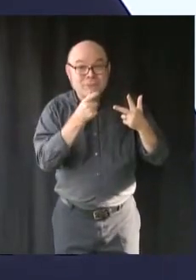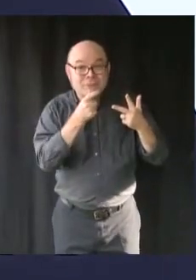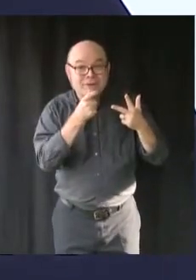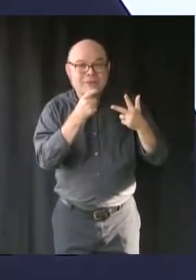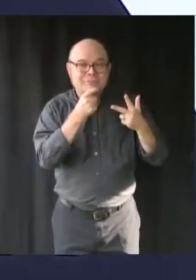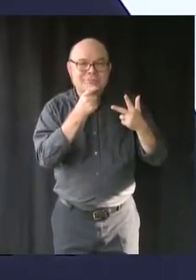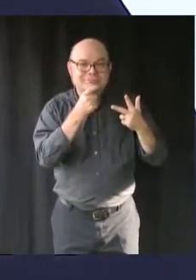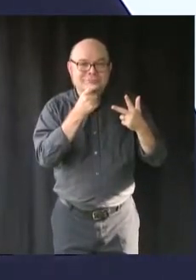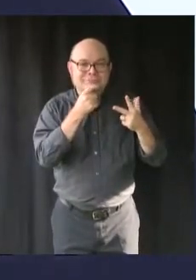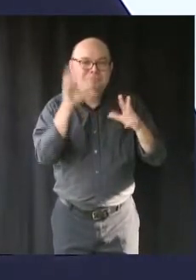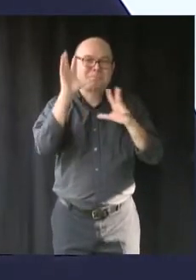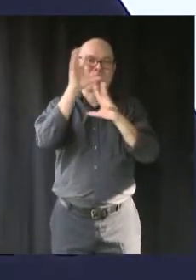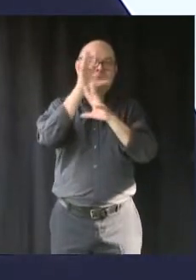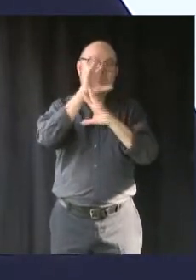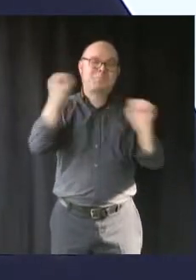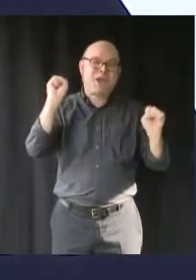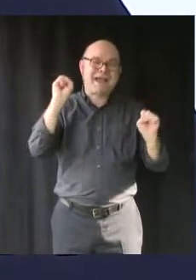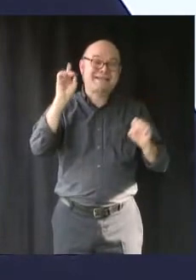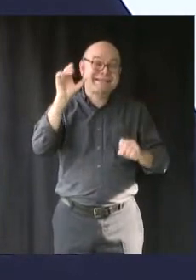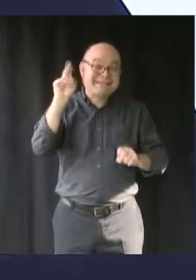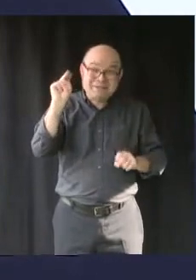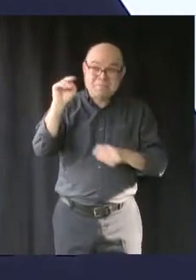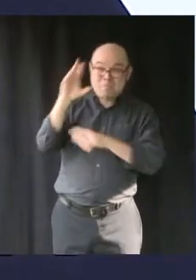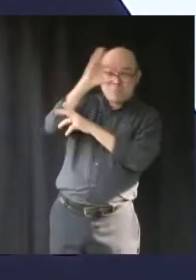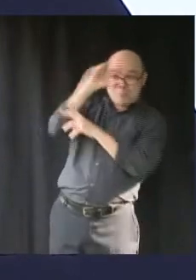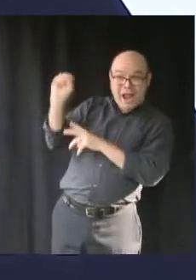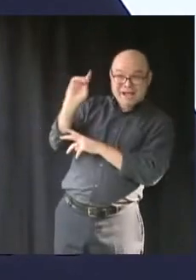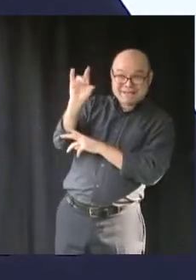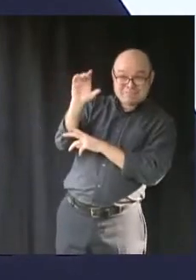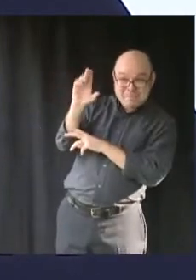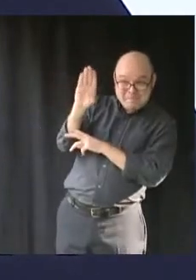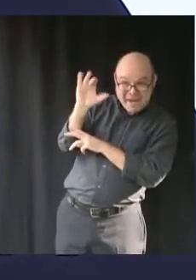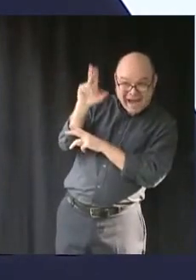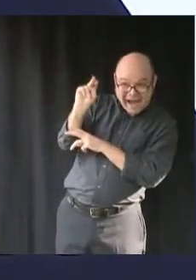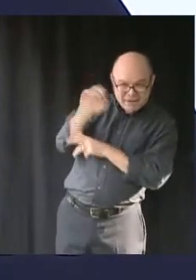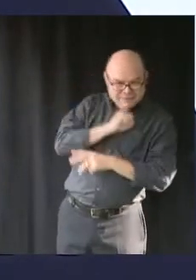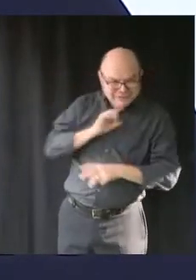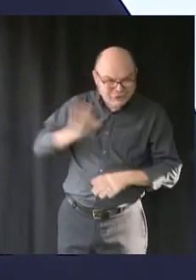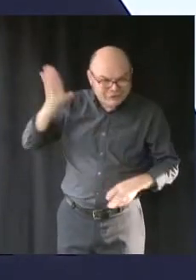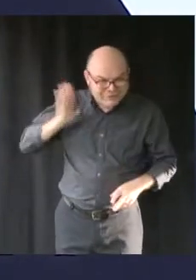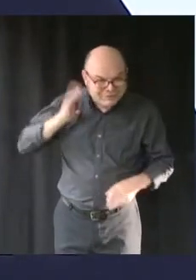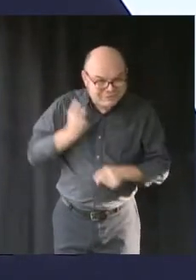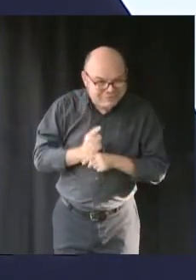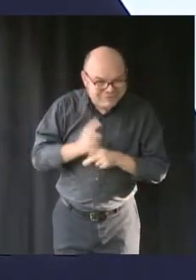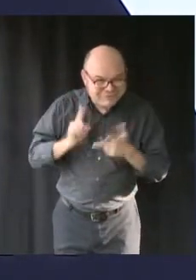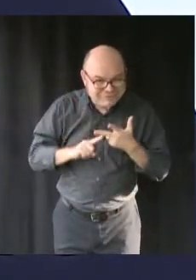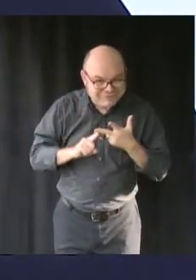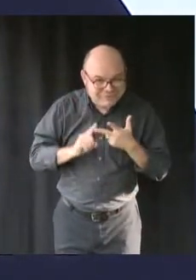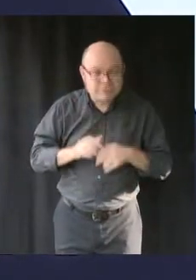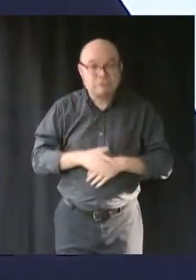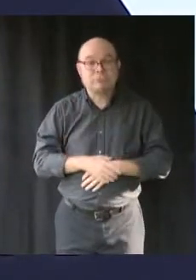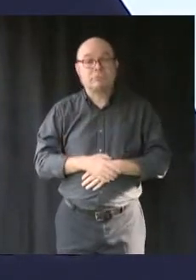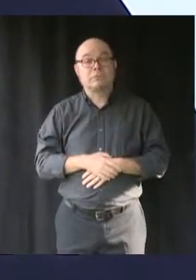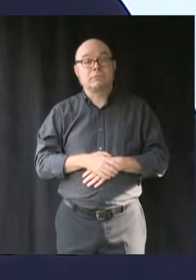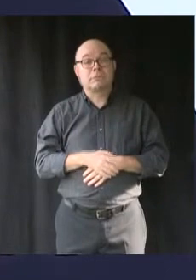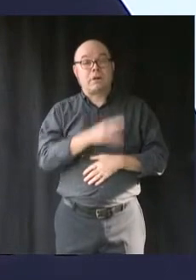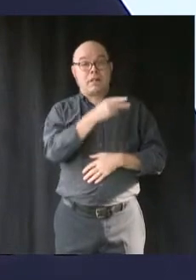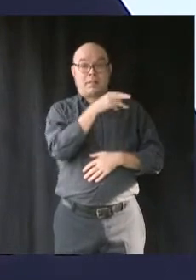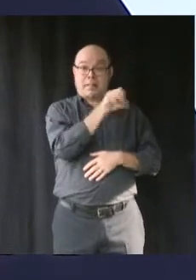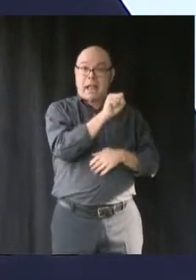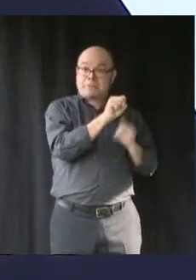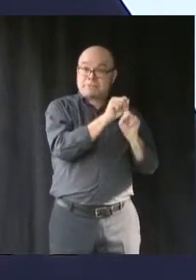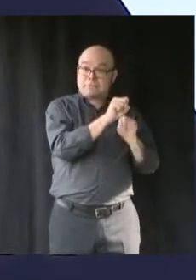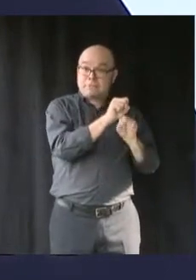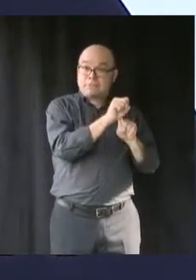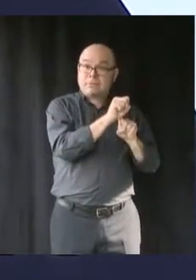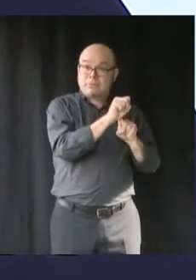father, Thomas J. Dodd, addressed for the first time the International Military Tribunal at Nuremberg. At